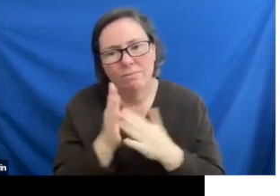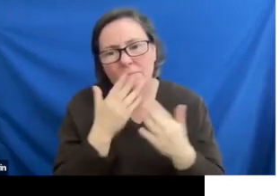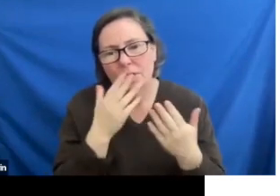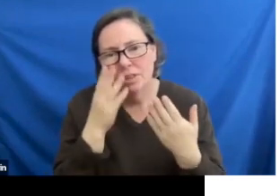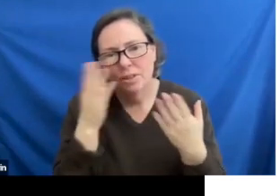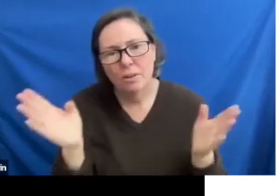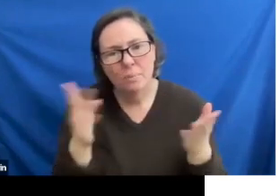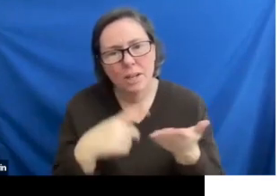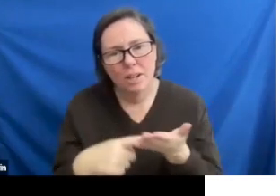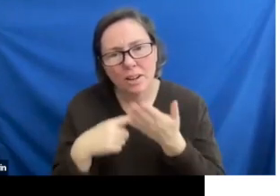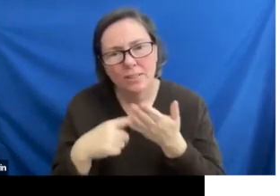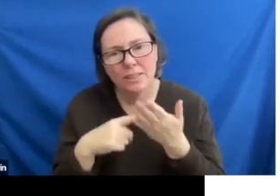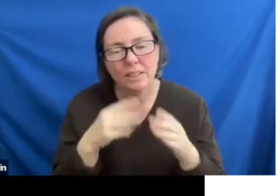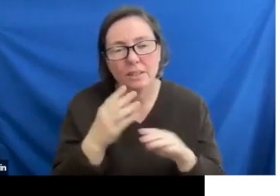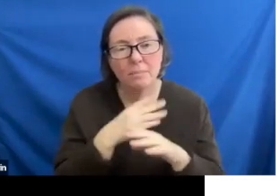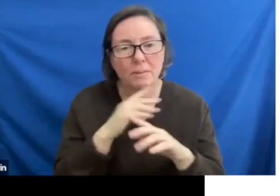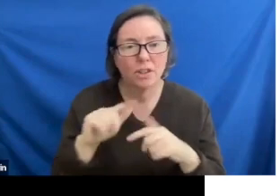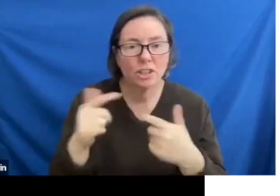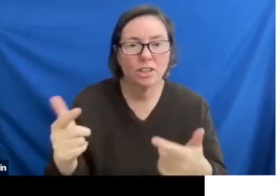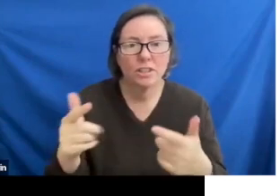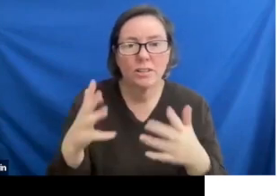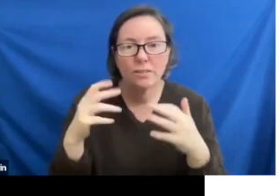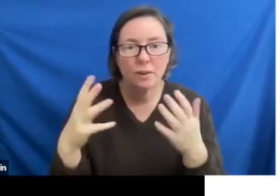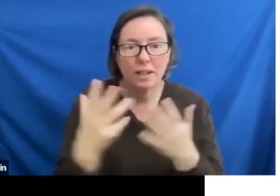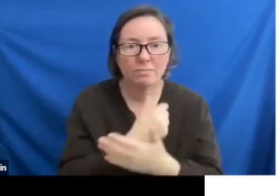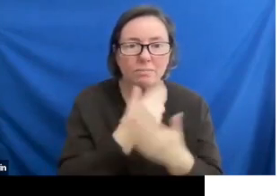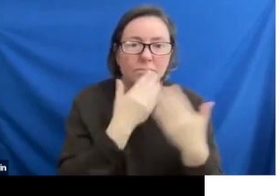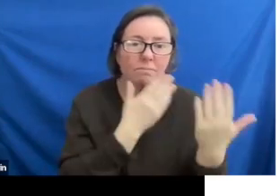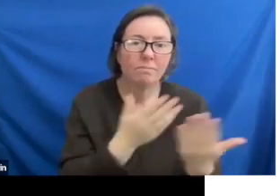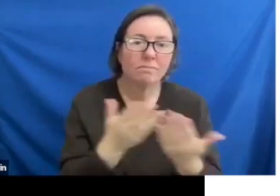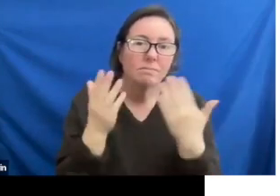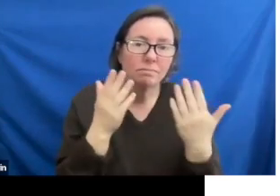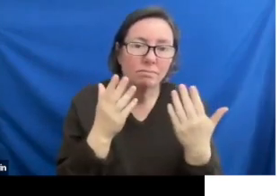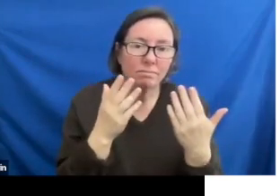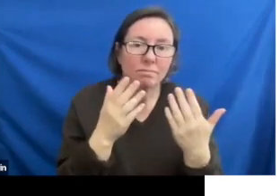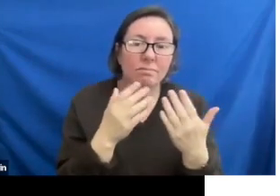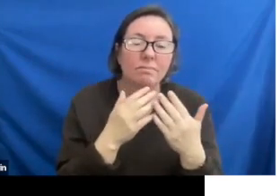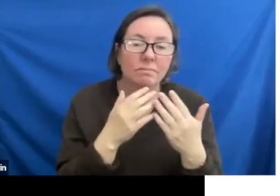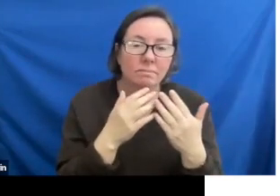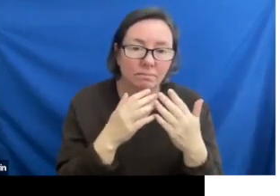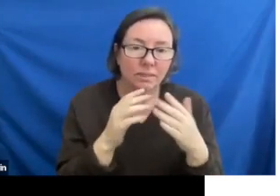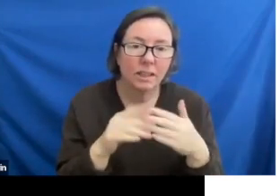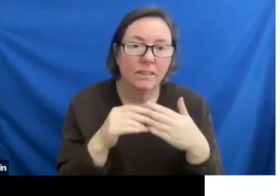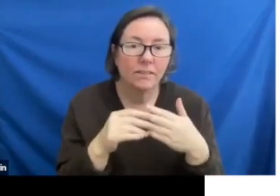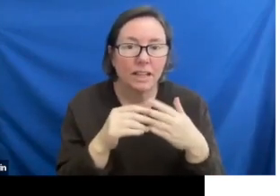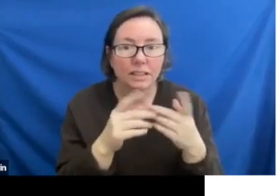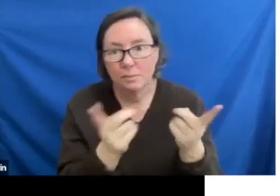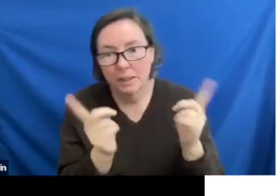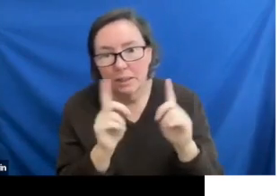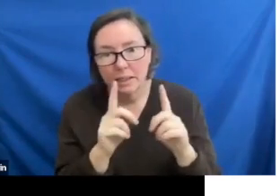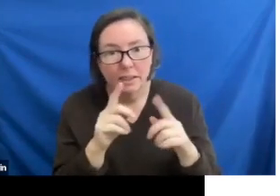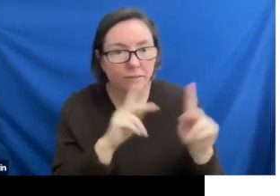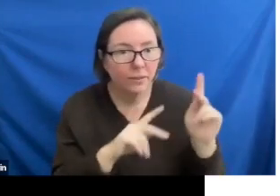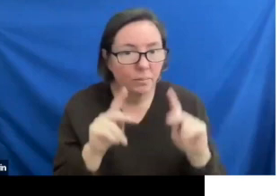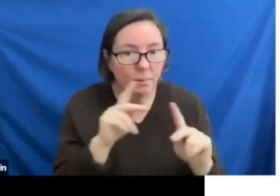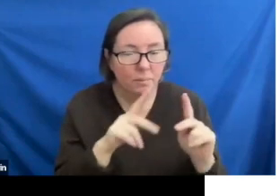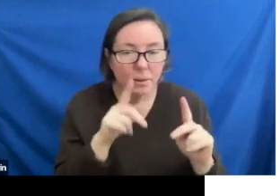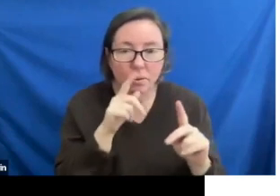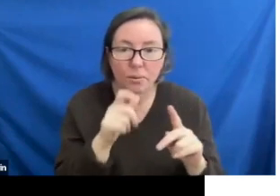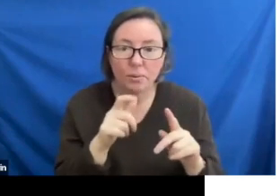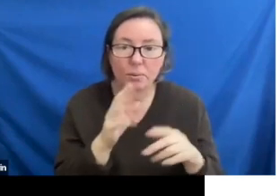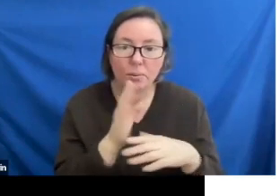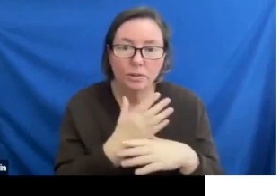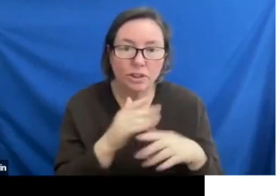And I guess before I turn it over, I do want to express my appreciation for the flexibility that folks have had in sharing